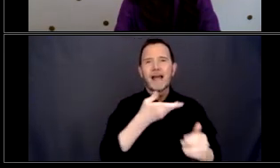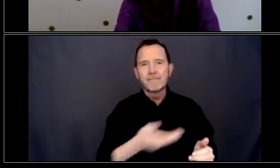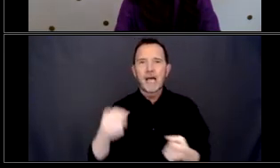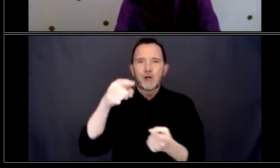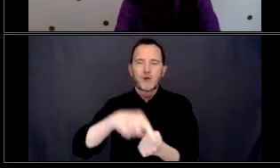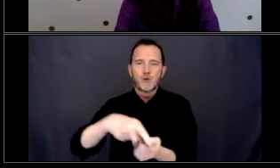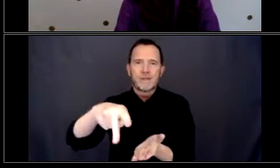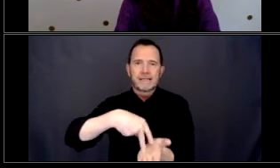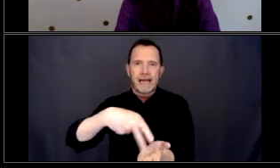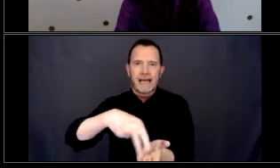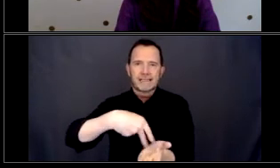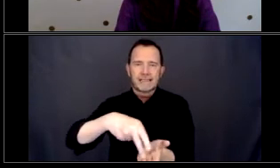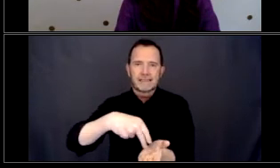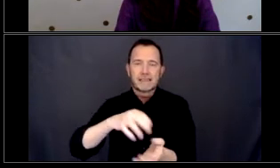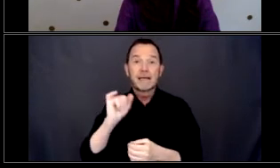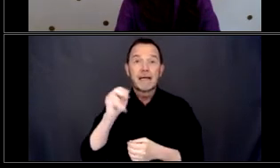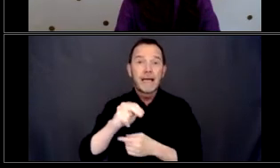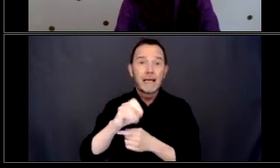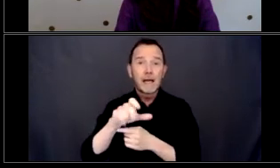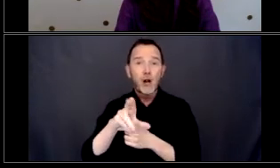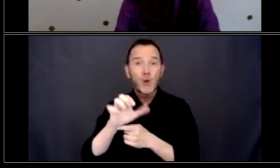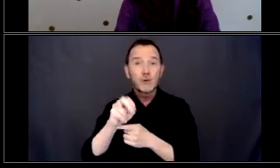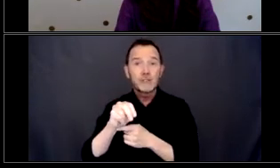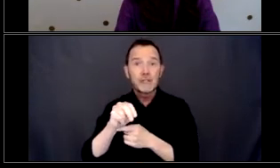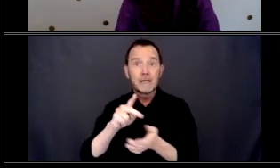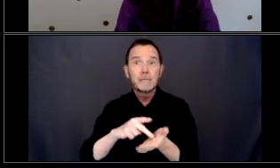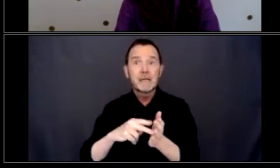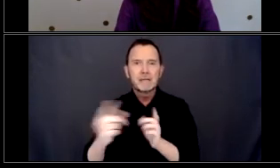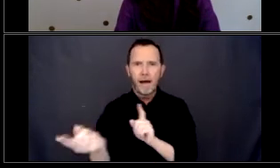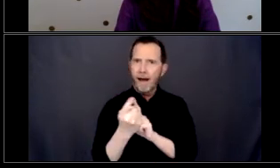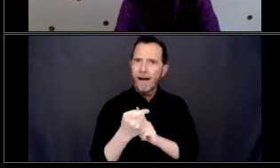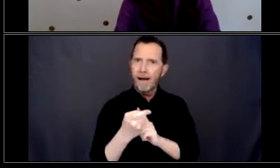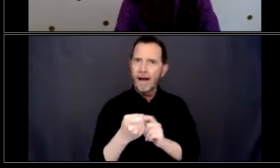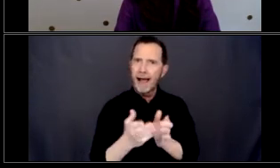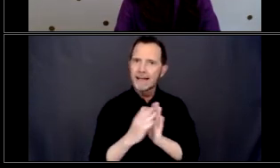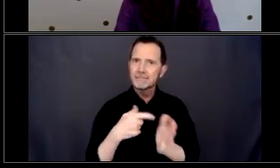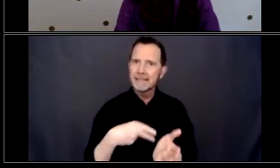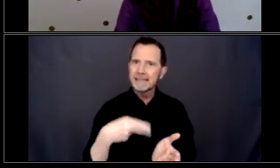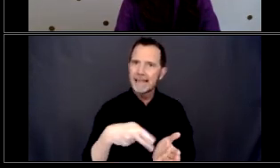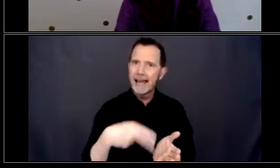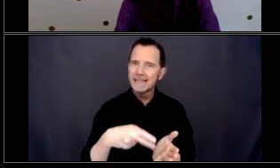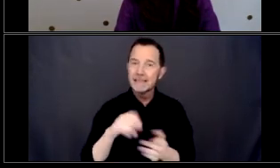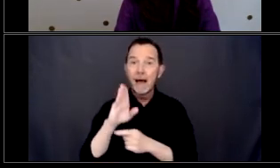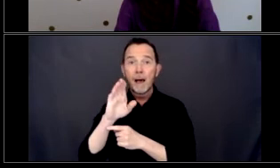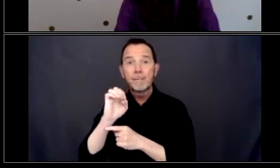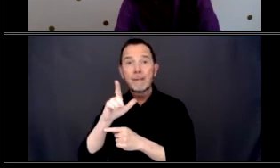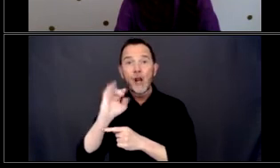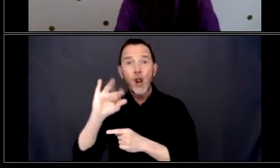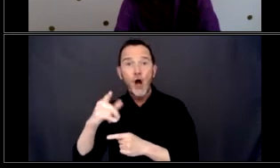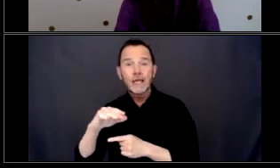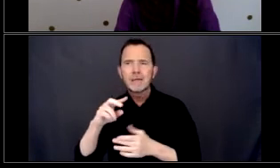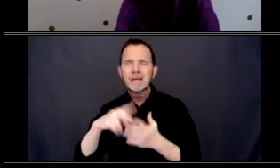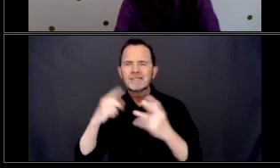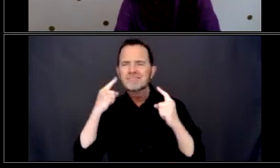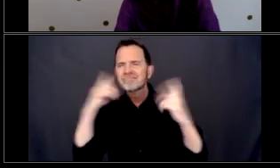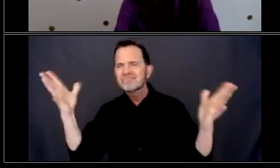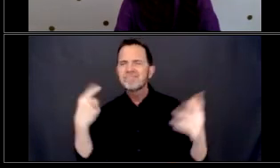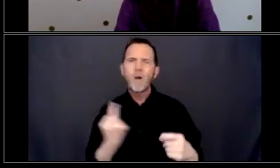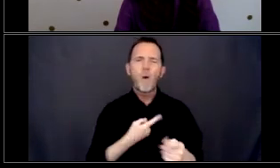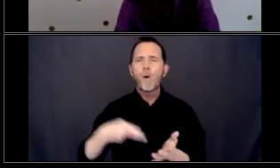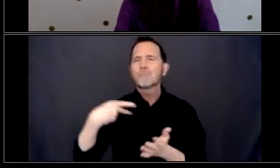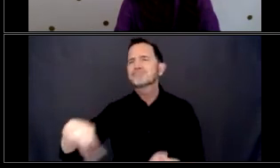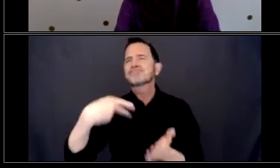you can dance like no one's watching, right? We want everyone to feel like they belong and can express themselves and not feel judged, right? Because